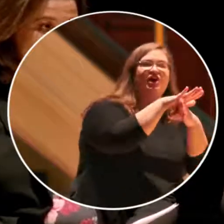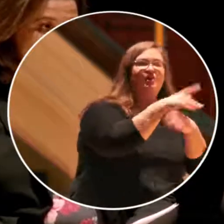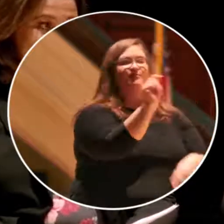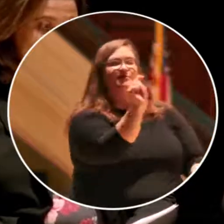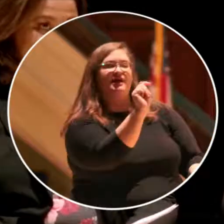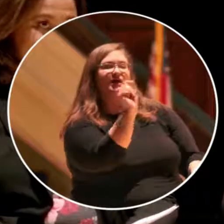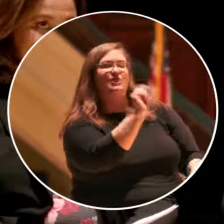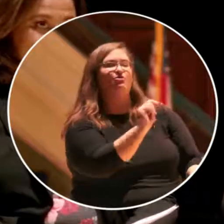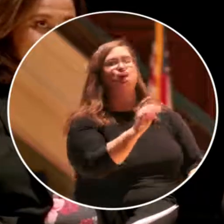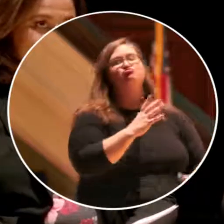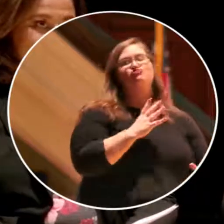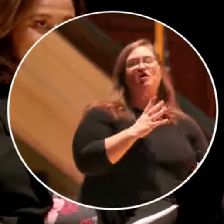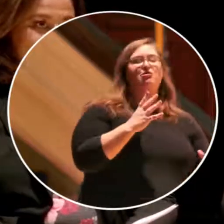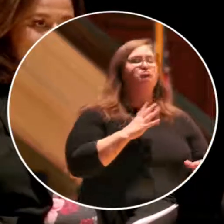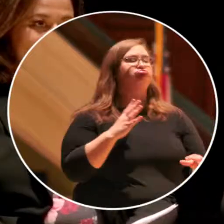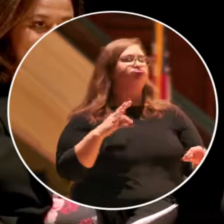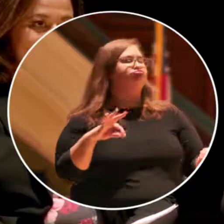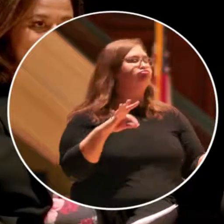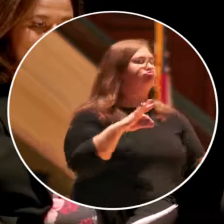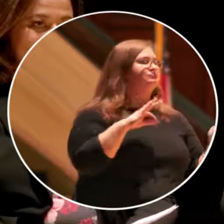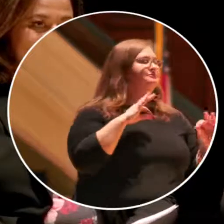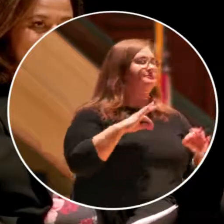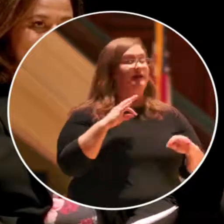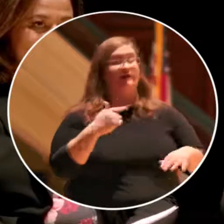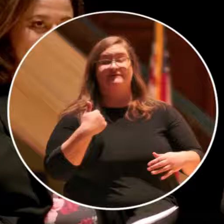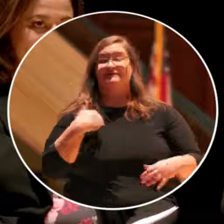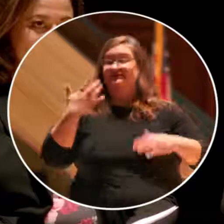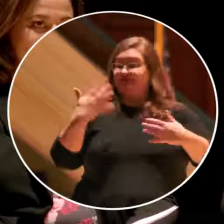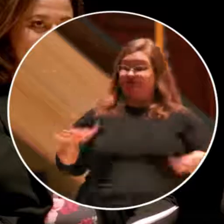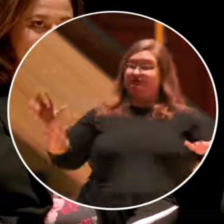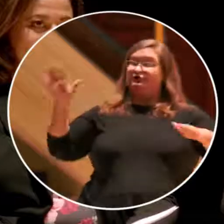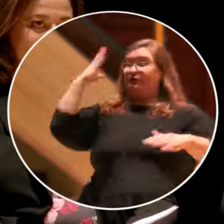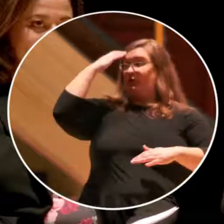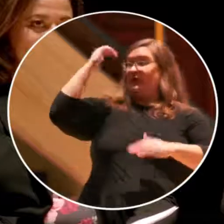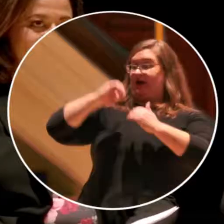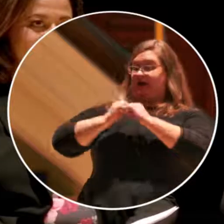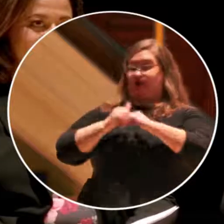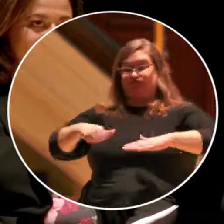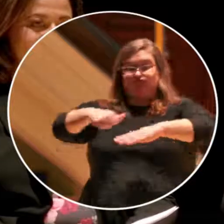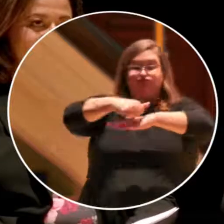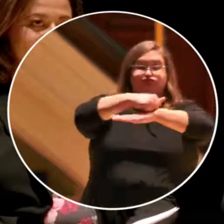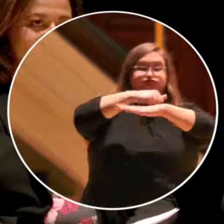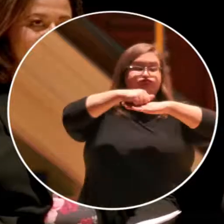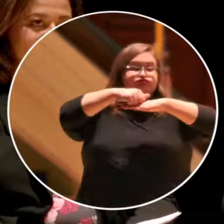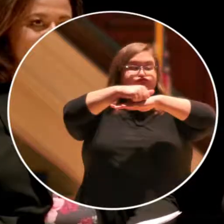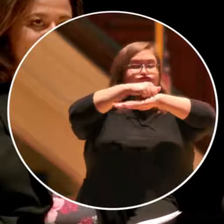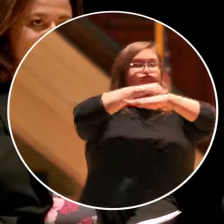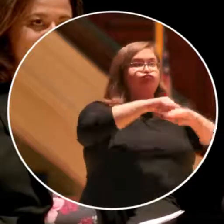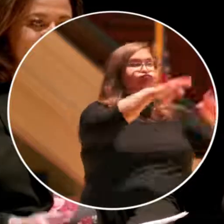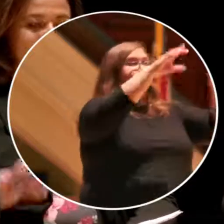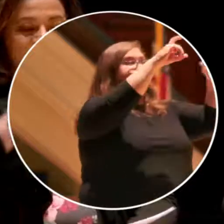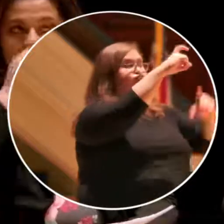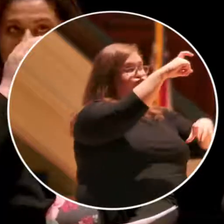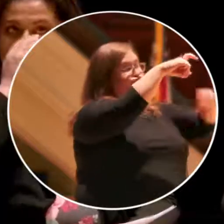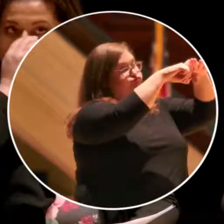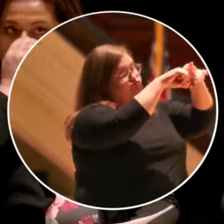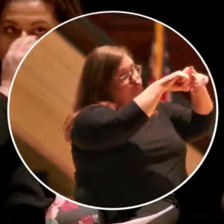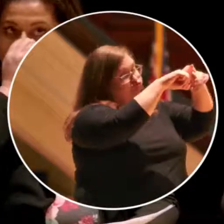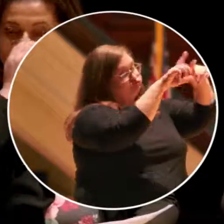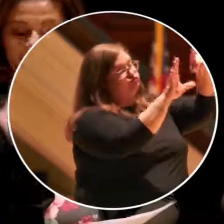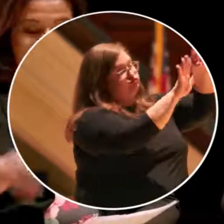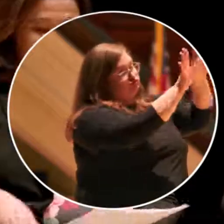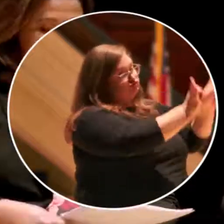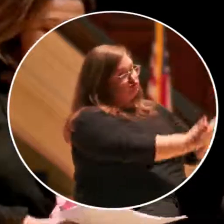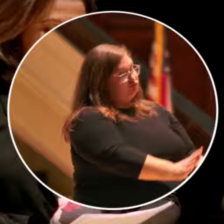ready because they had been trained to iron and hang them by the door for inspection when you returned from your 3 to